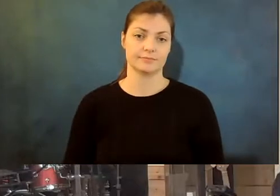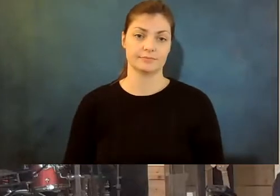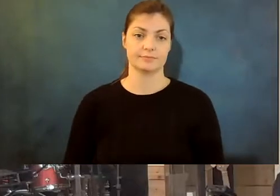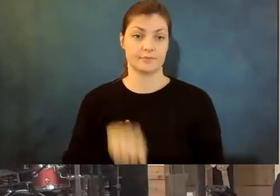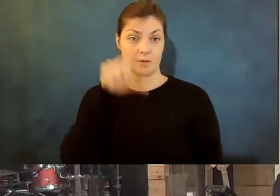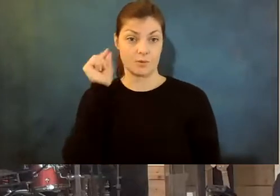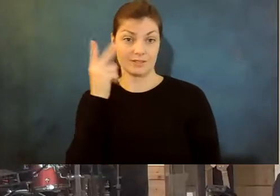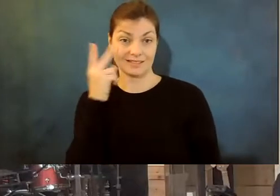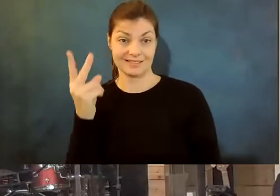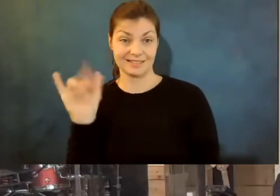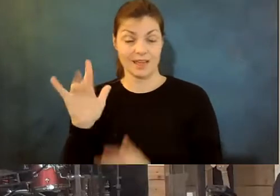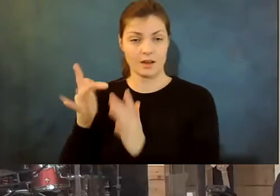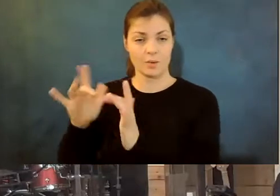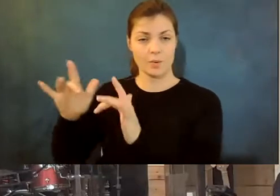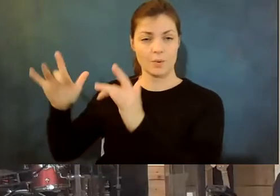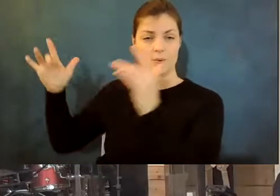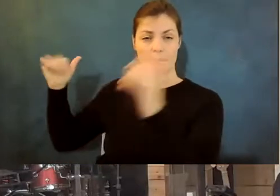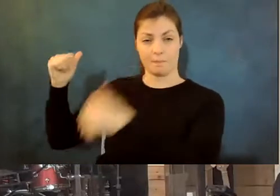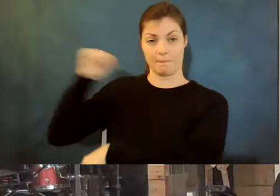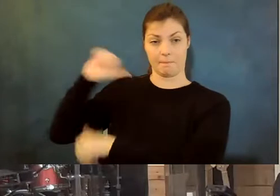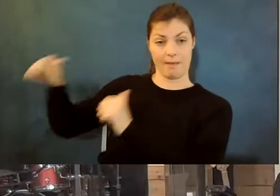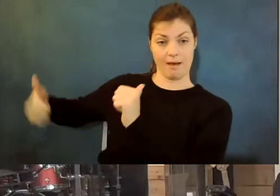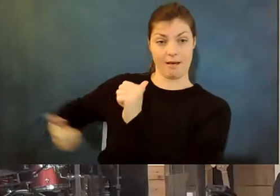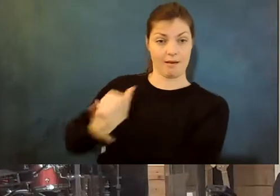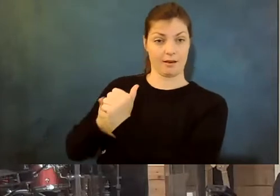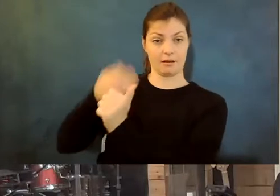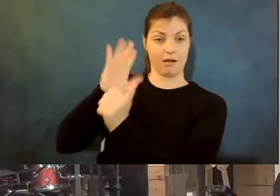Moses sees the afterglow, the wake of God.